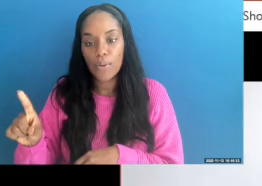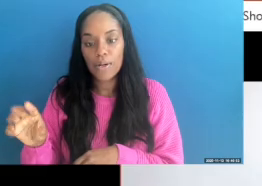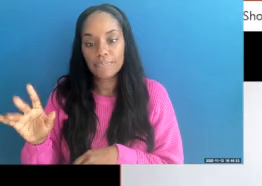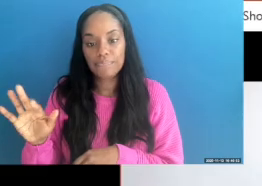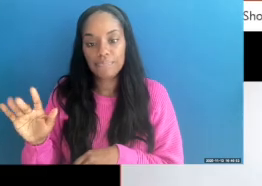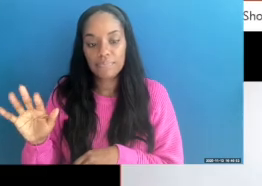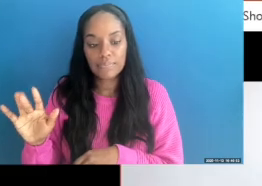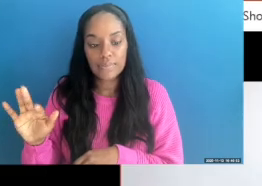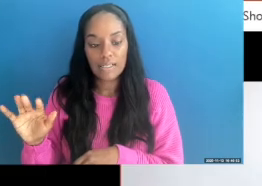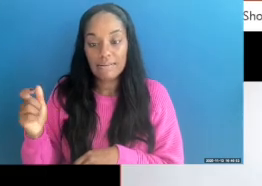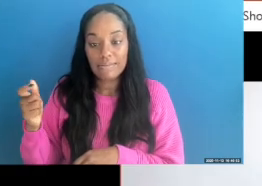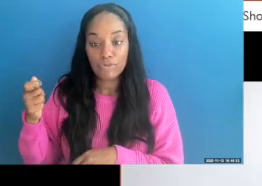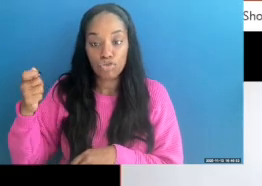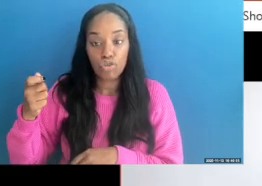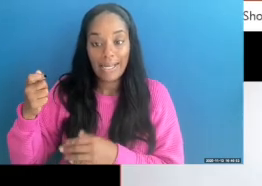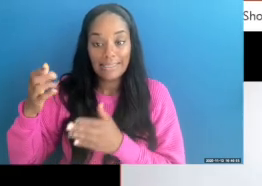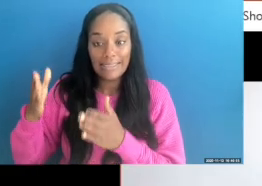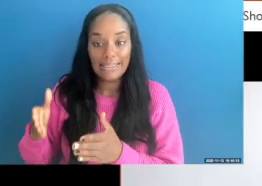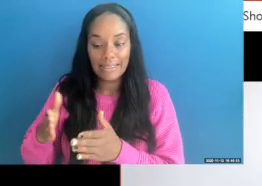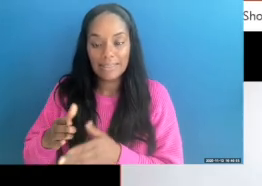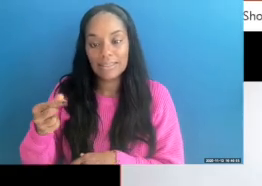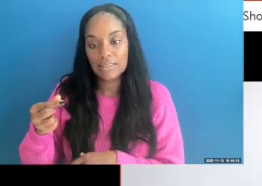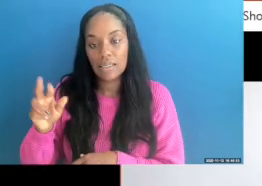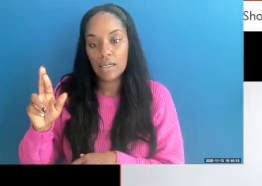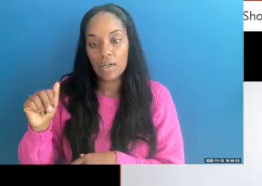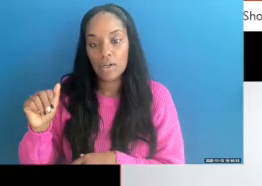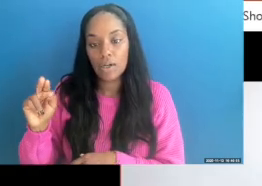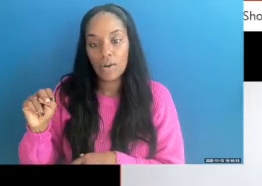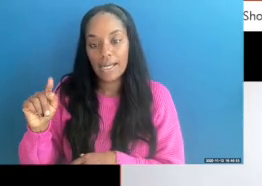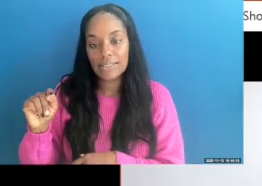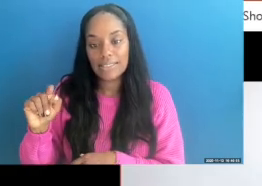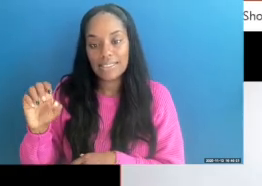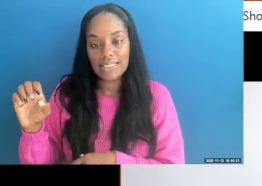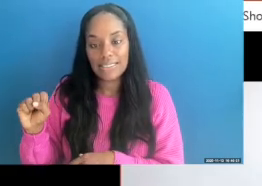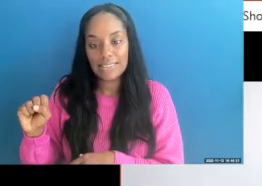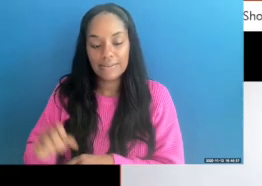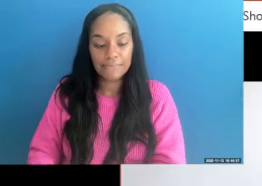capitalization cost and out of pocket for the grantees.